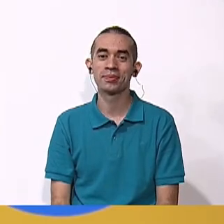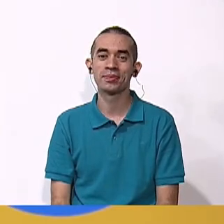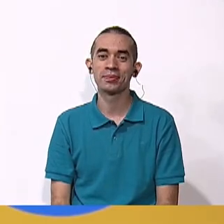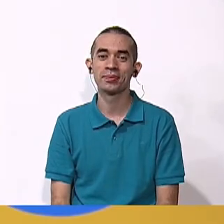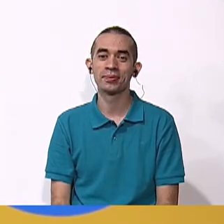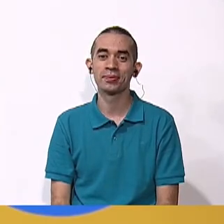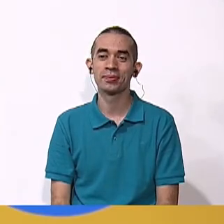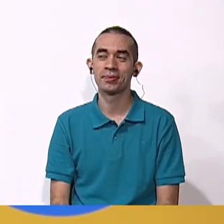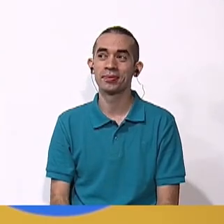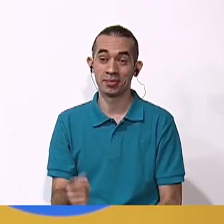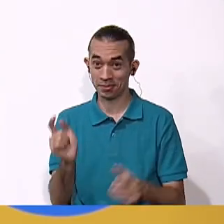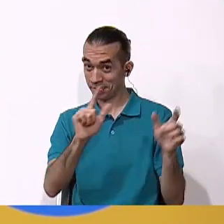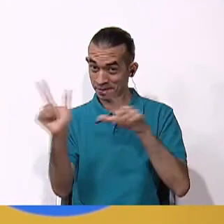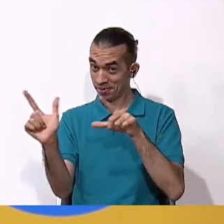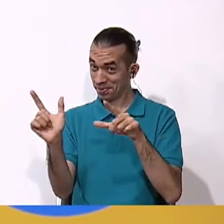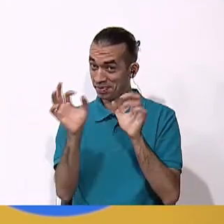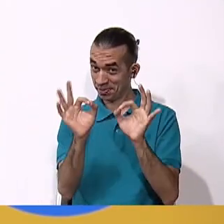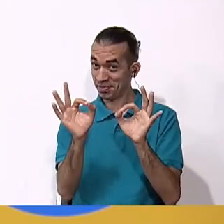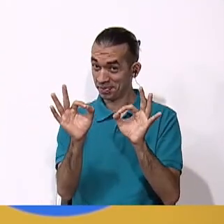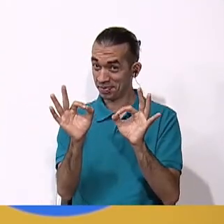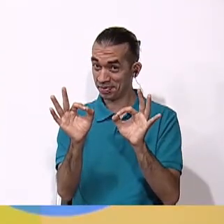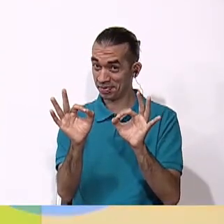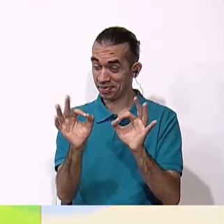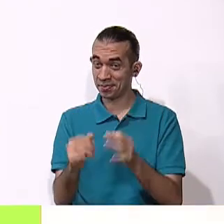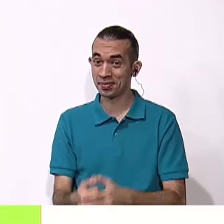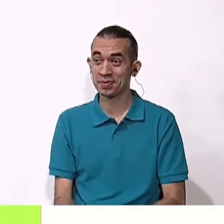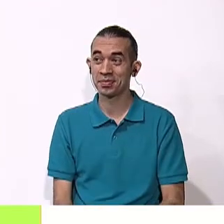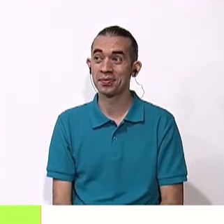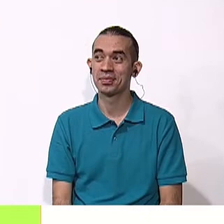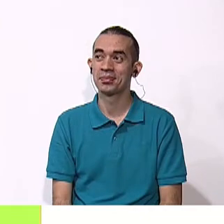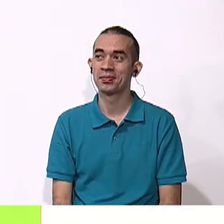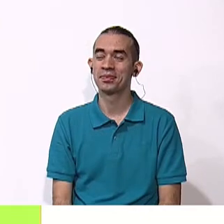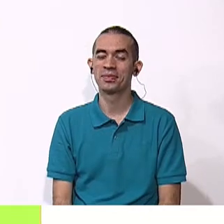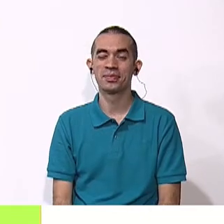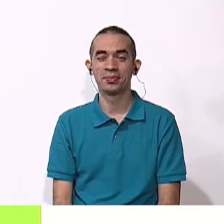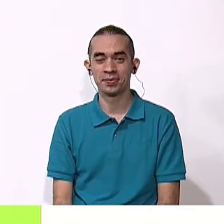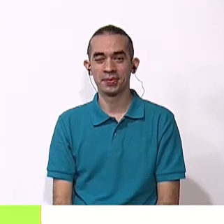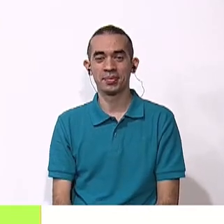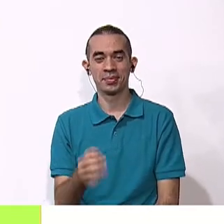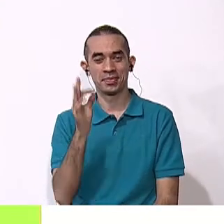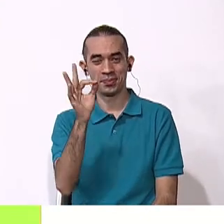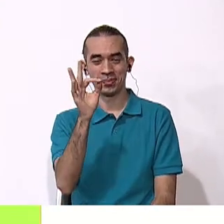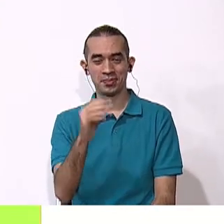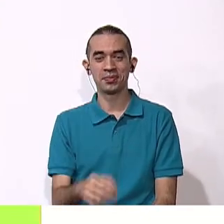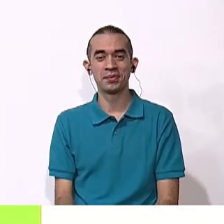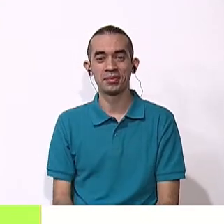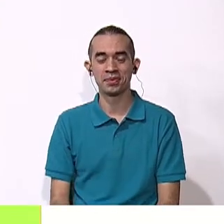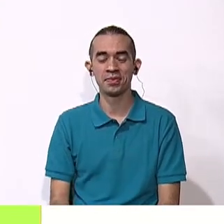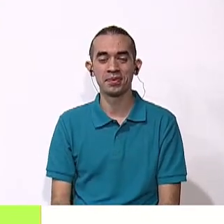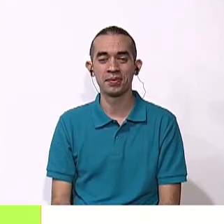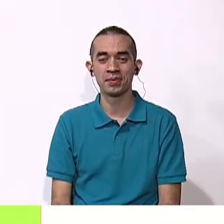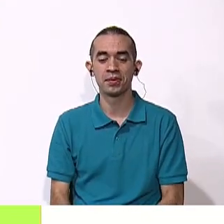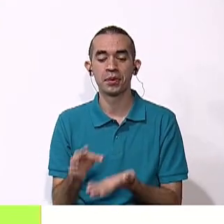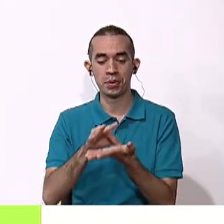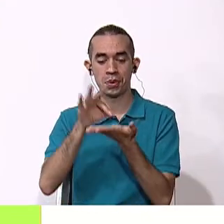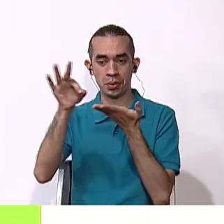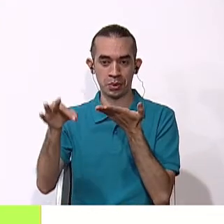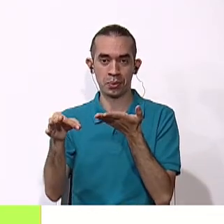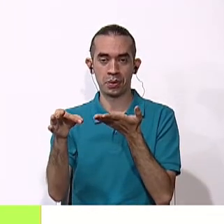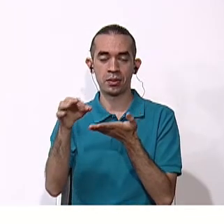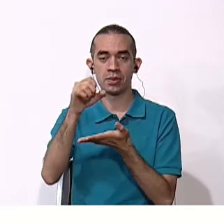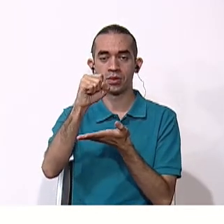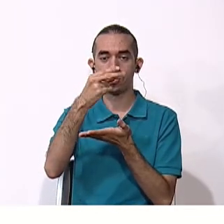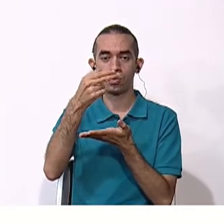Okay, ready? Okay. Now we have helpers at